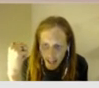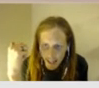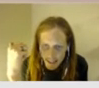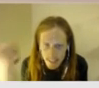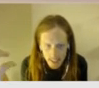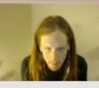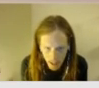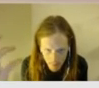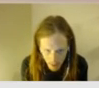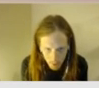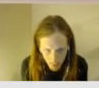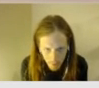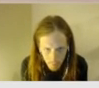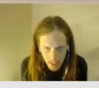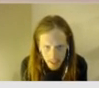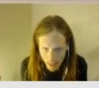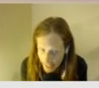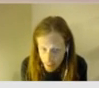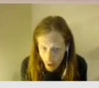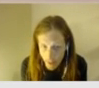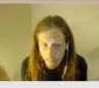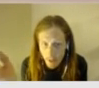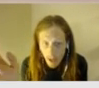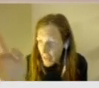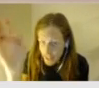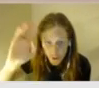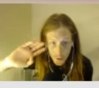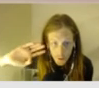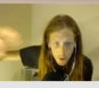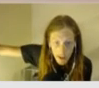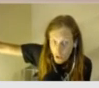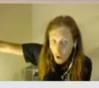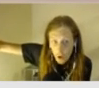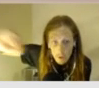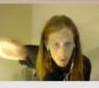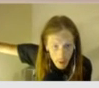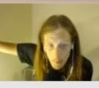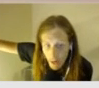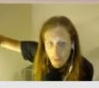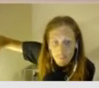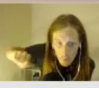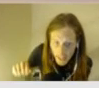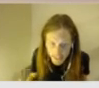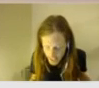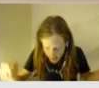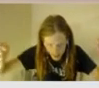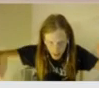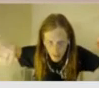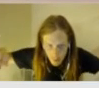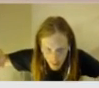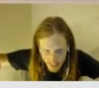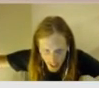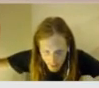in the video I said, this is something I'm thankful for, because in my last apartment, I had to go out in the cold, the rain, whatever. We had to take, you know, we